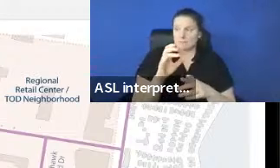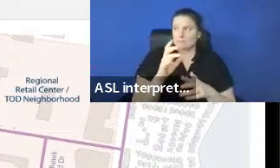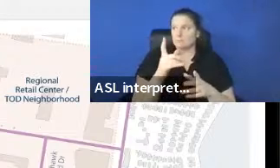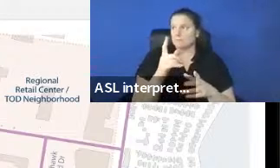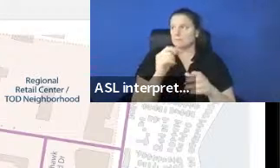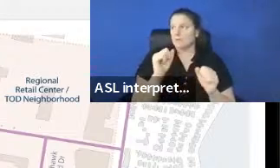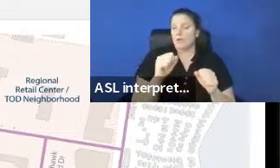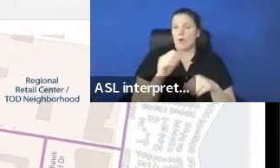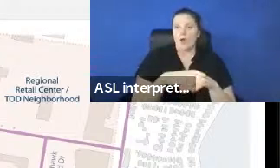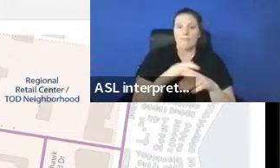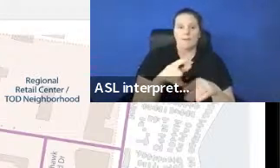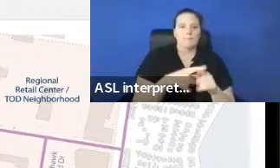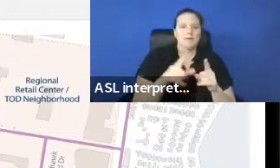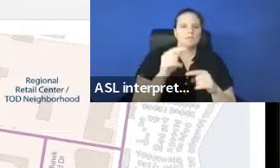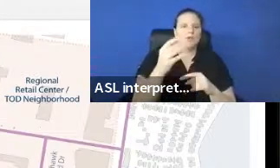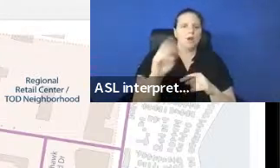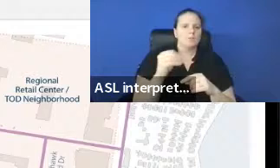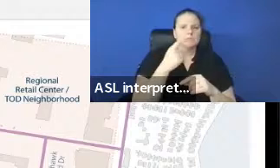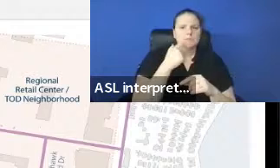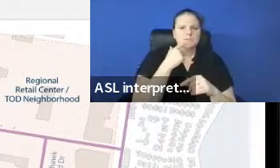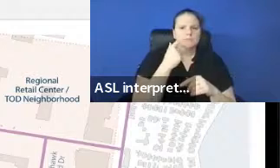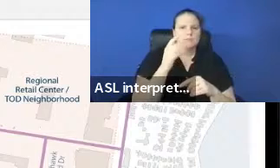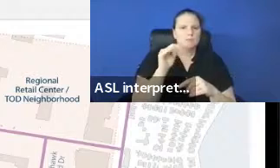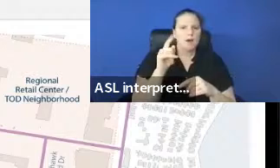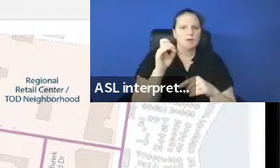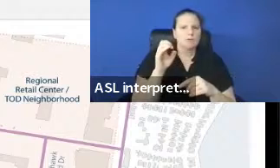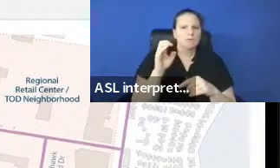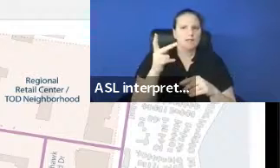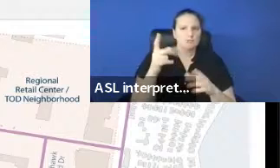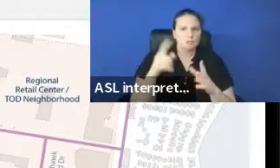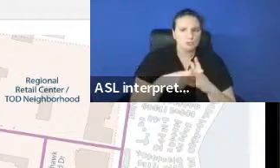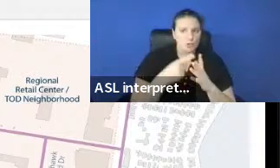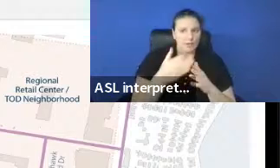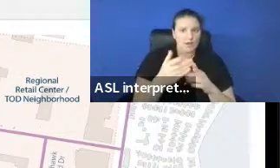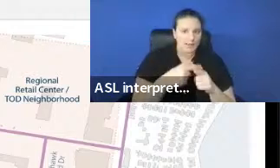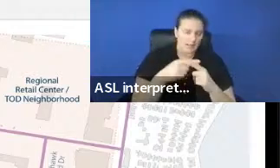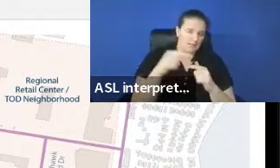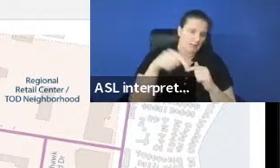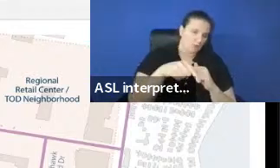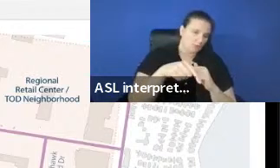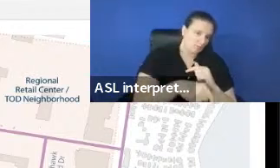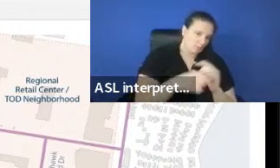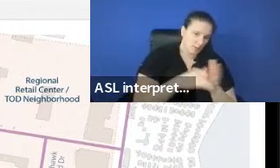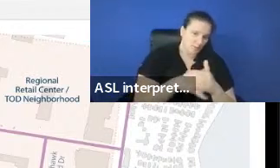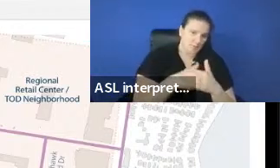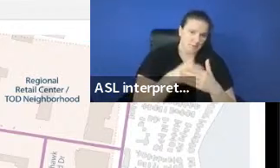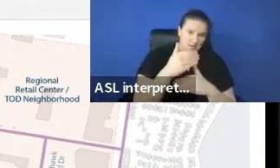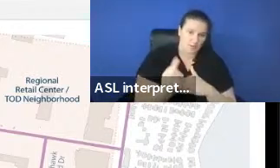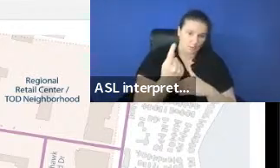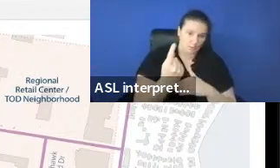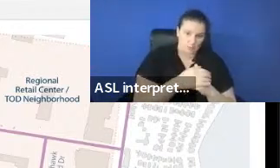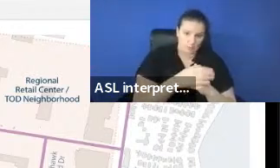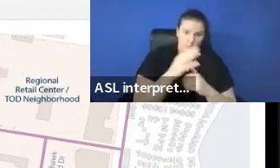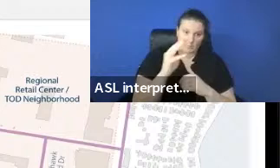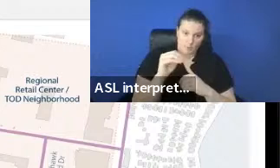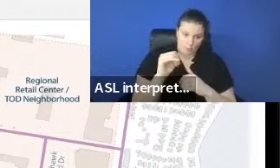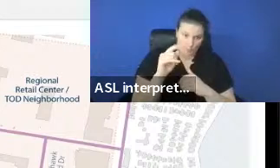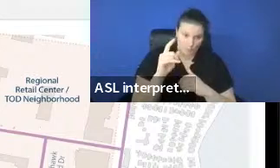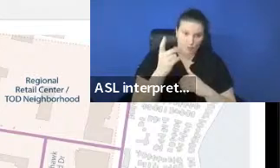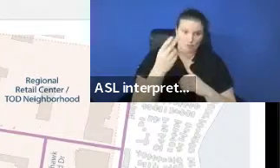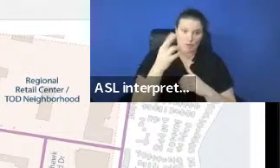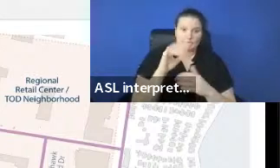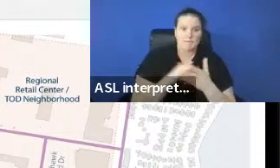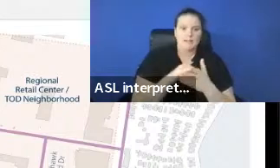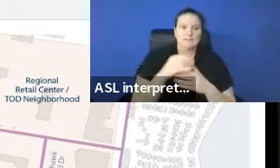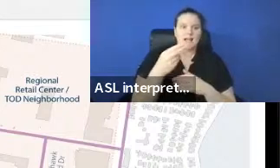think the question that you have is, was there bottlenecks started there and then also downstream, which would be the next one, which is Marine Drive, and then the next one, which is